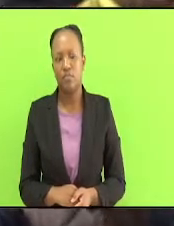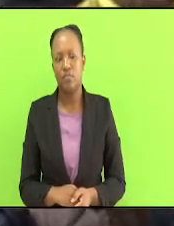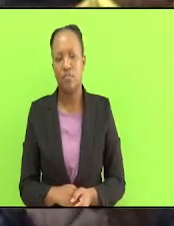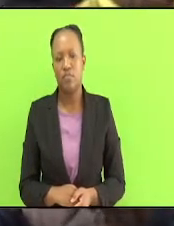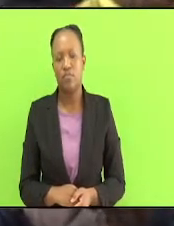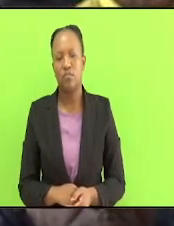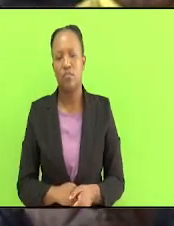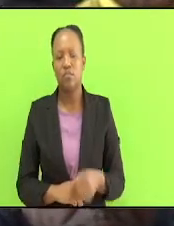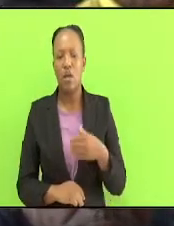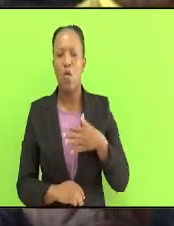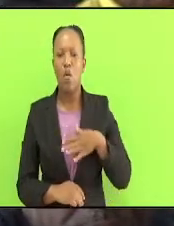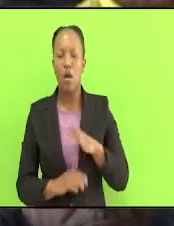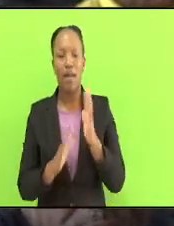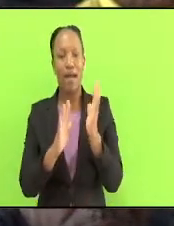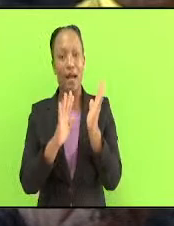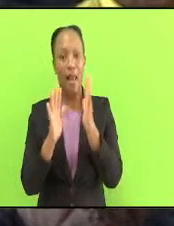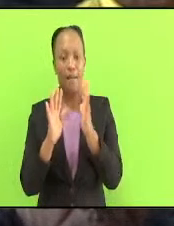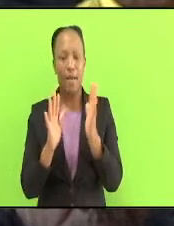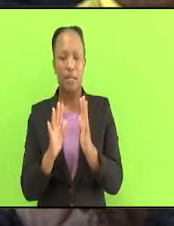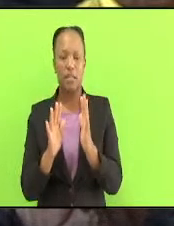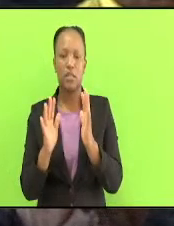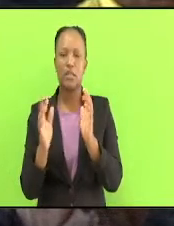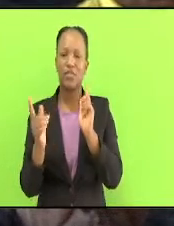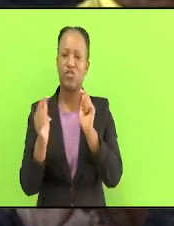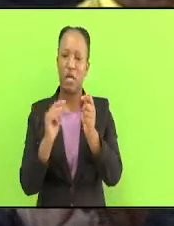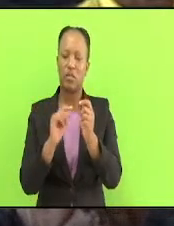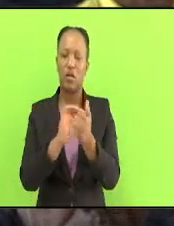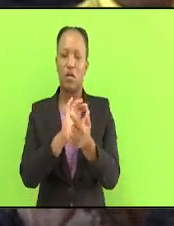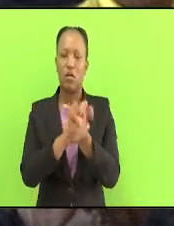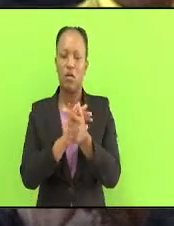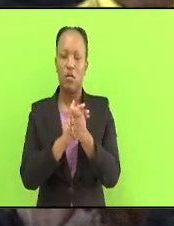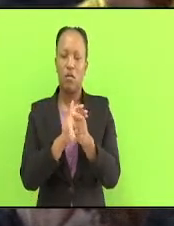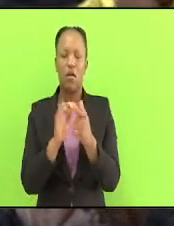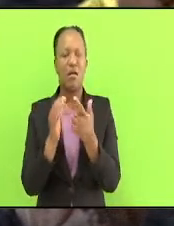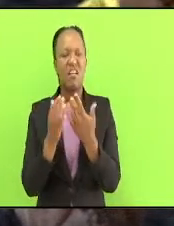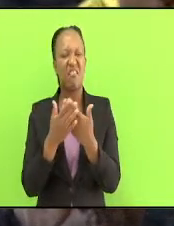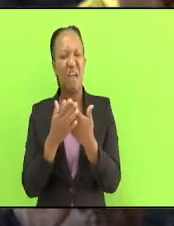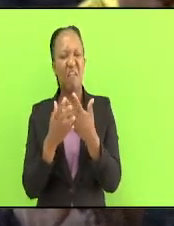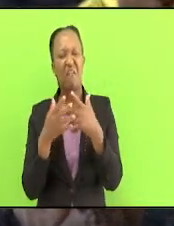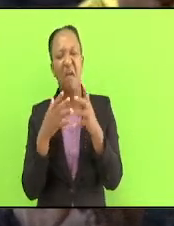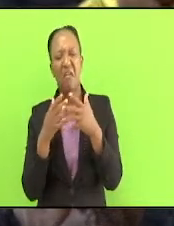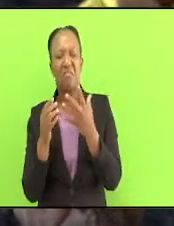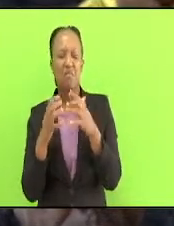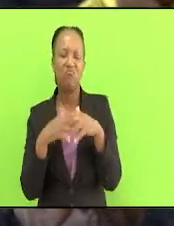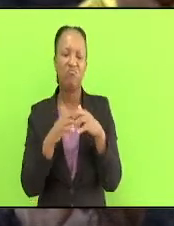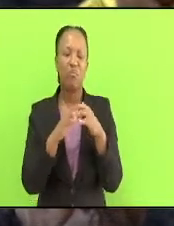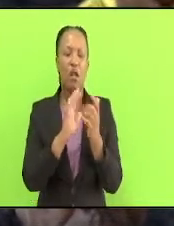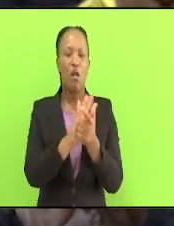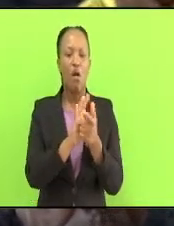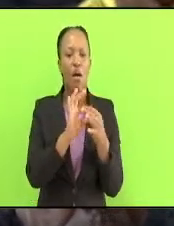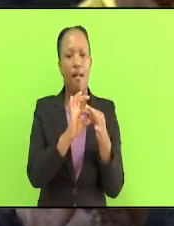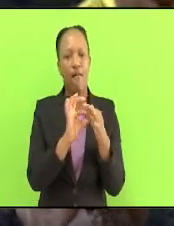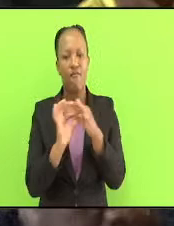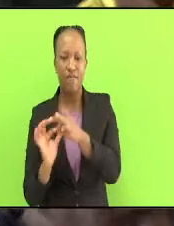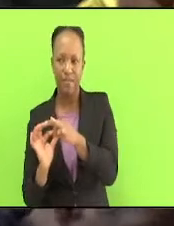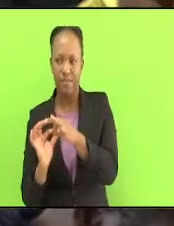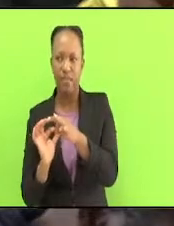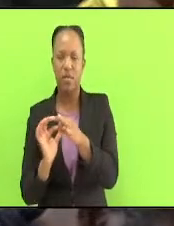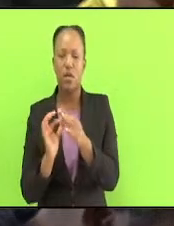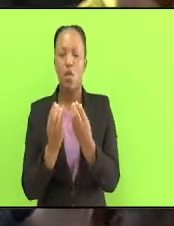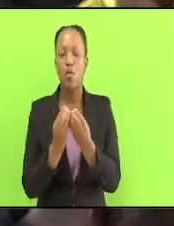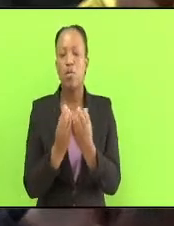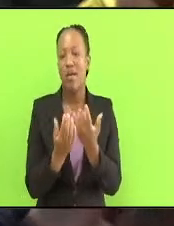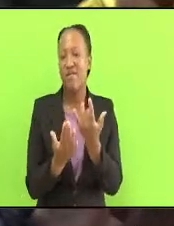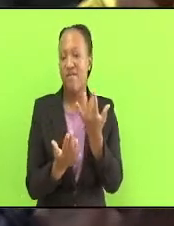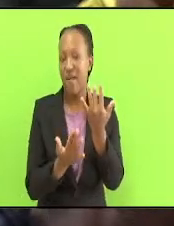wa climate change, at least maybe it can bind some le molaotheo wa fire. So